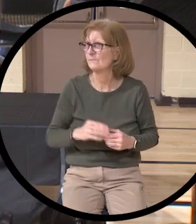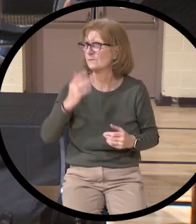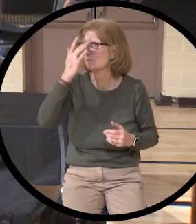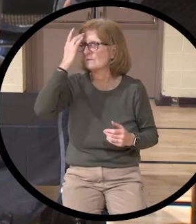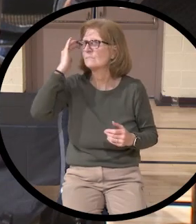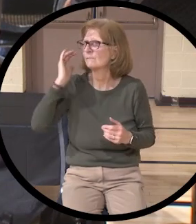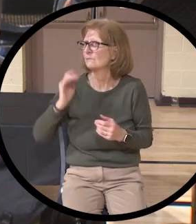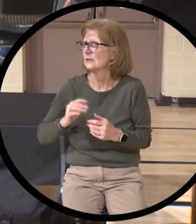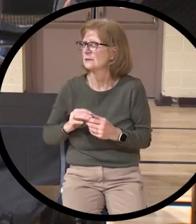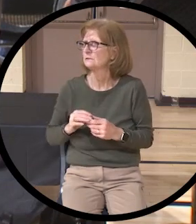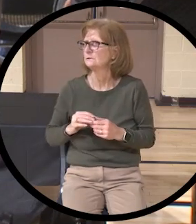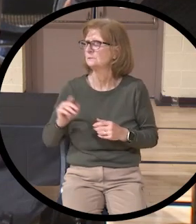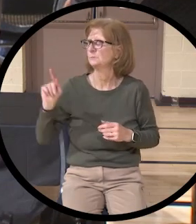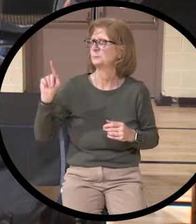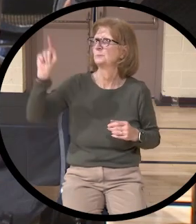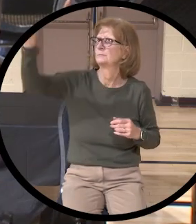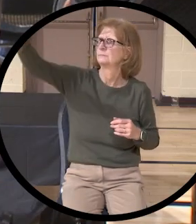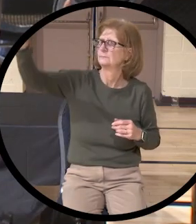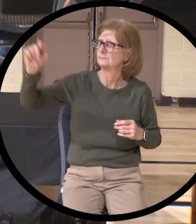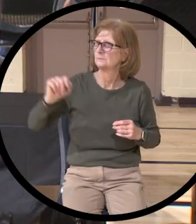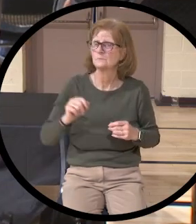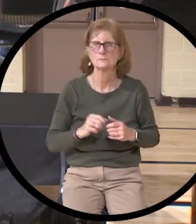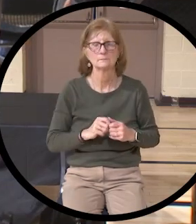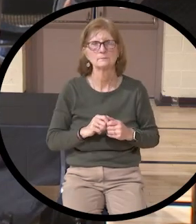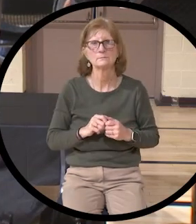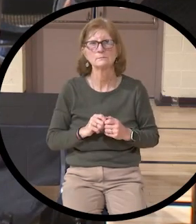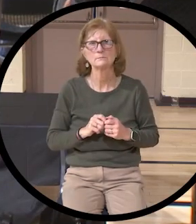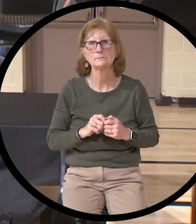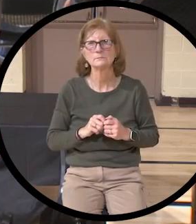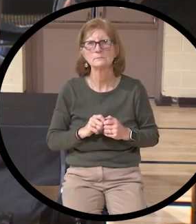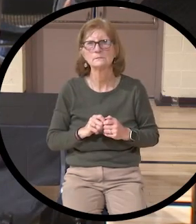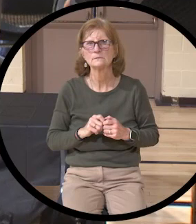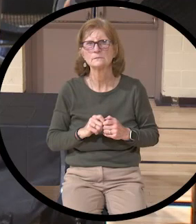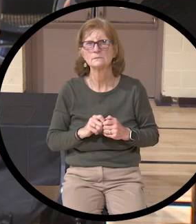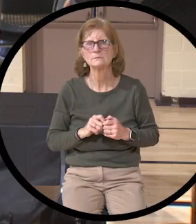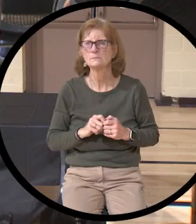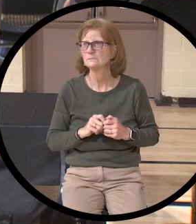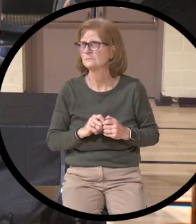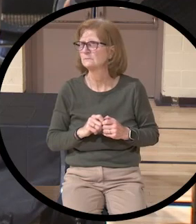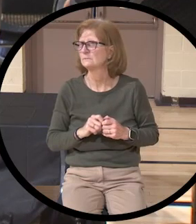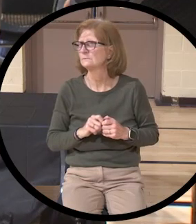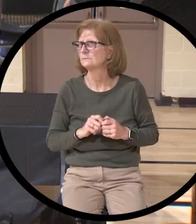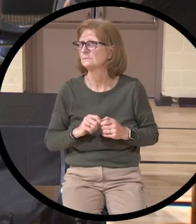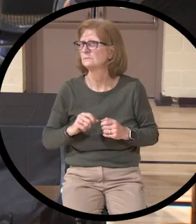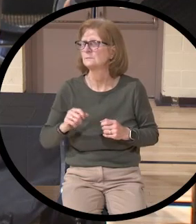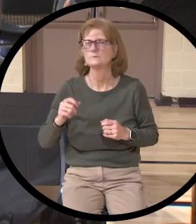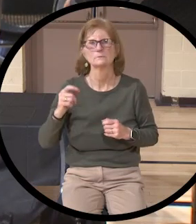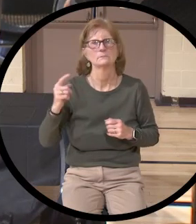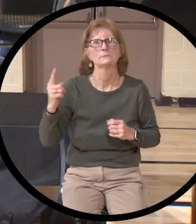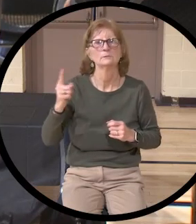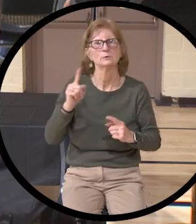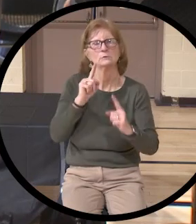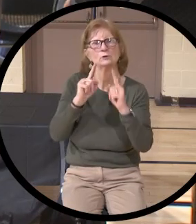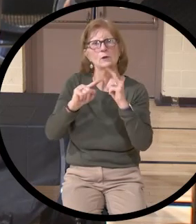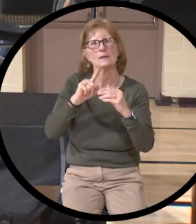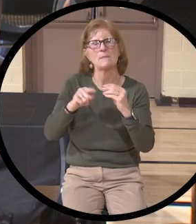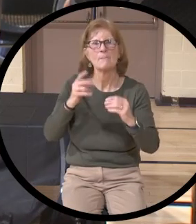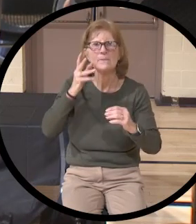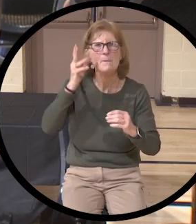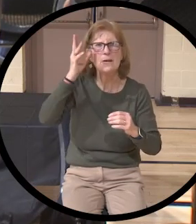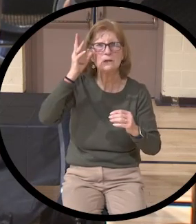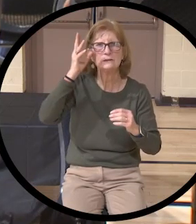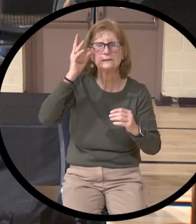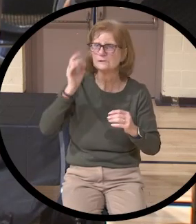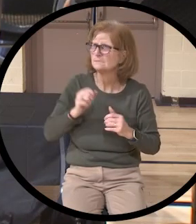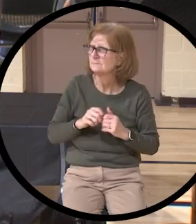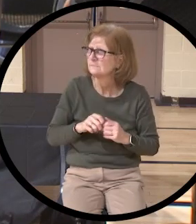You. I saw like the lack of accidents. I'm Adam, by the way, just a parent. In front of Gilbert, which is on the intersection of Stanton